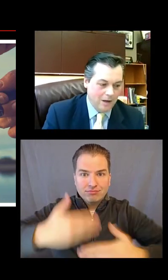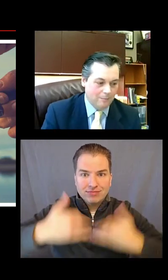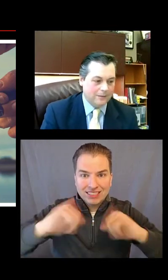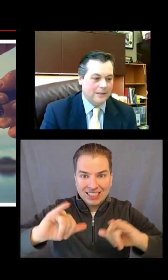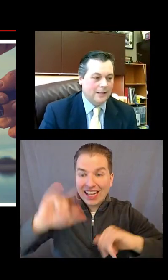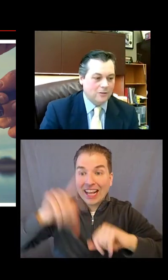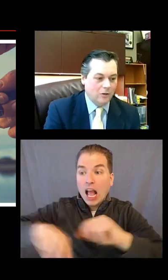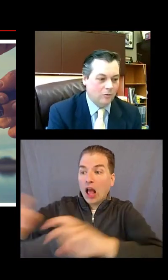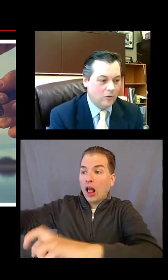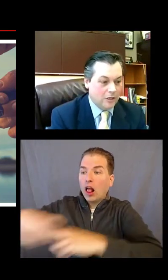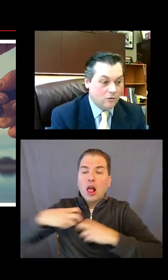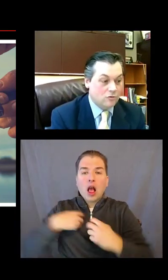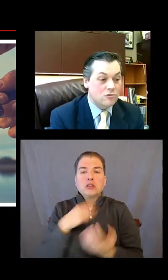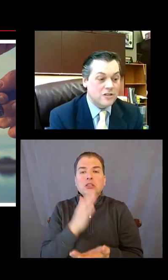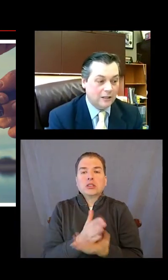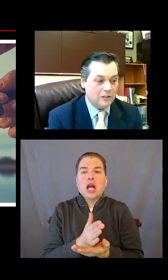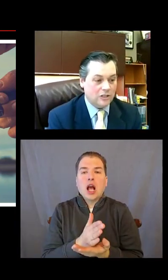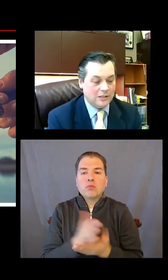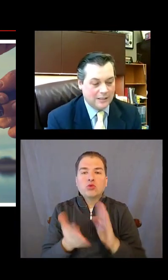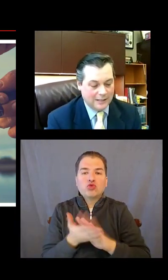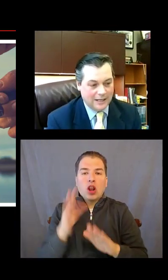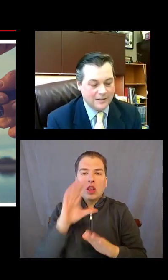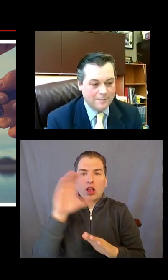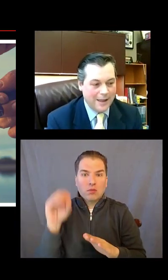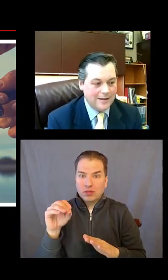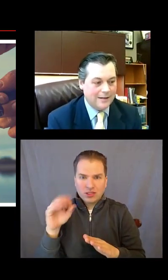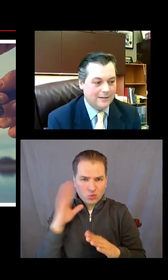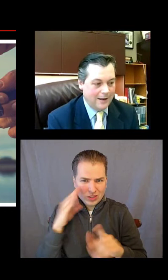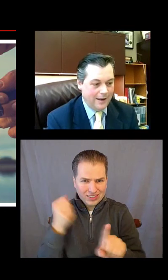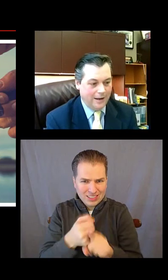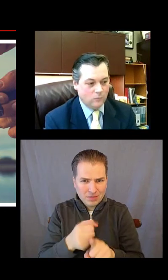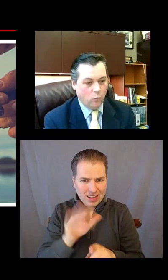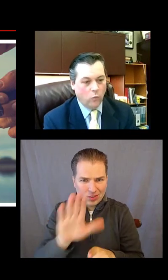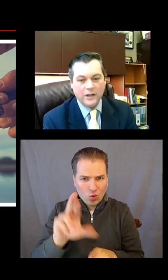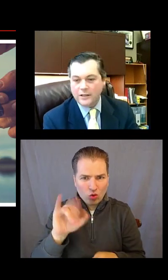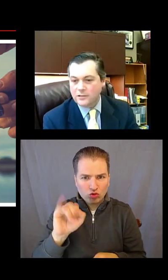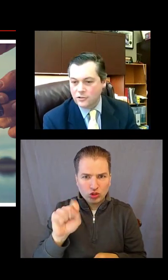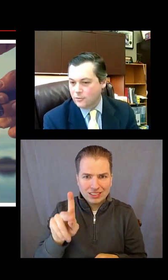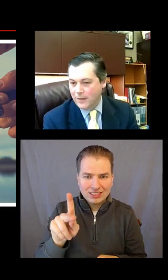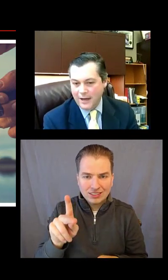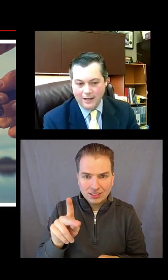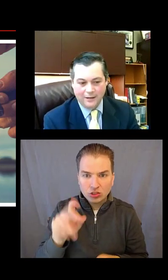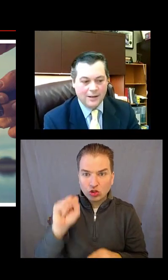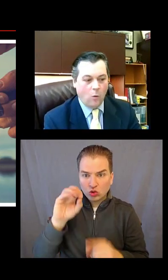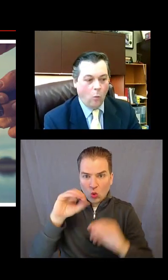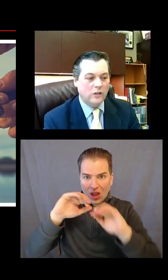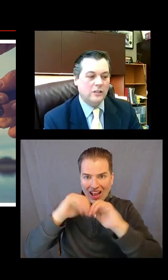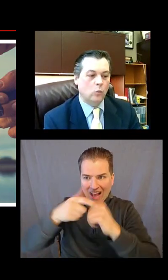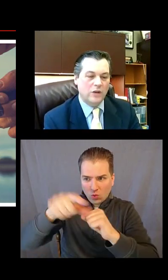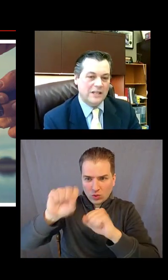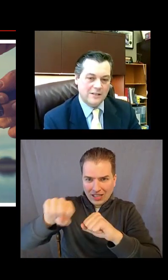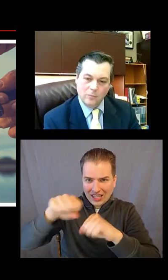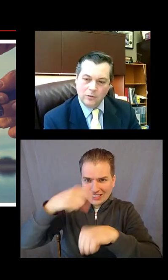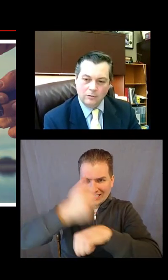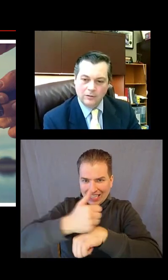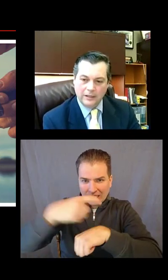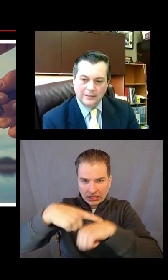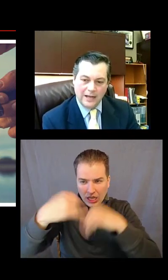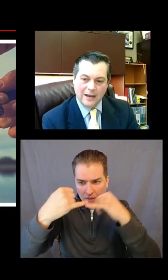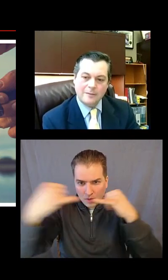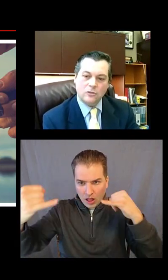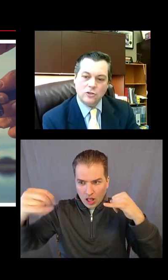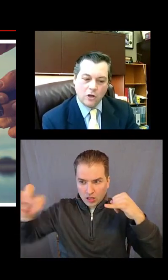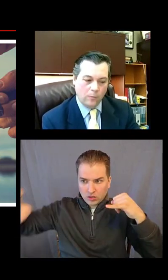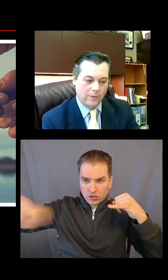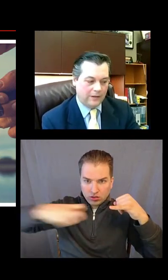picking them up. So due diligence is, again, dependent on what it is that you're buying, what's reasonable